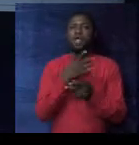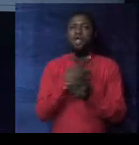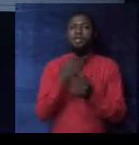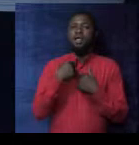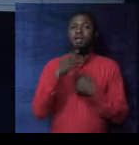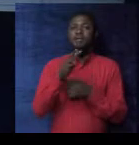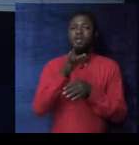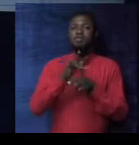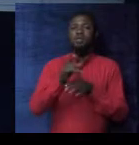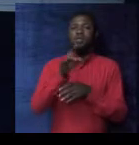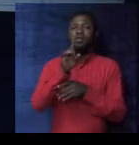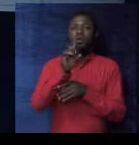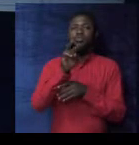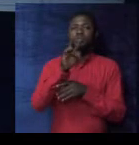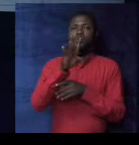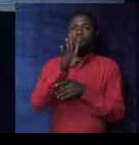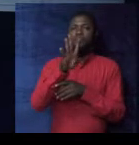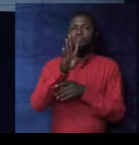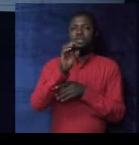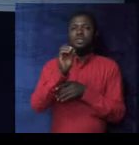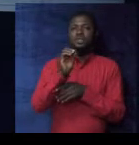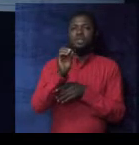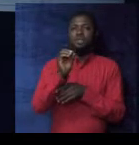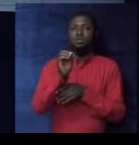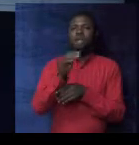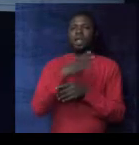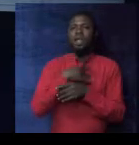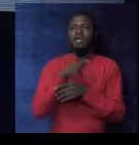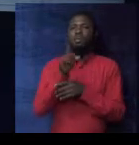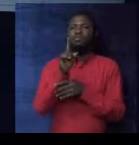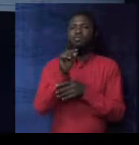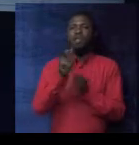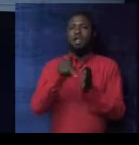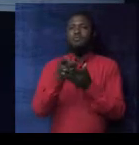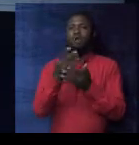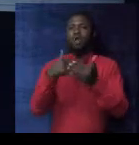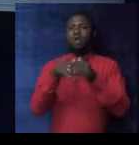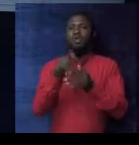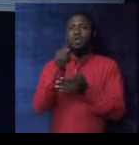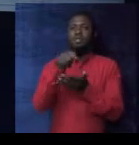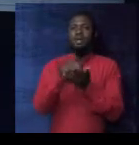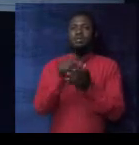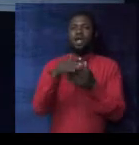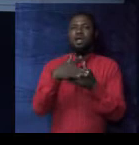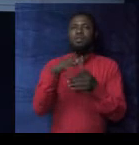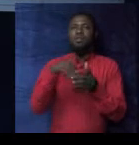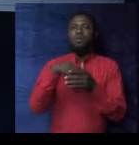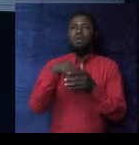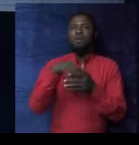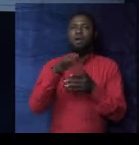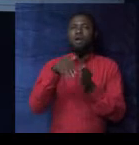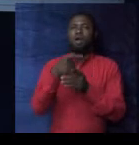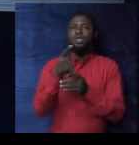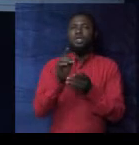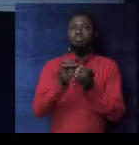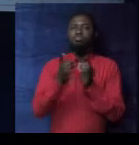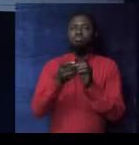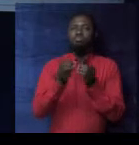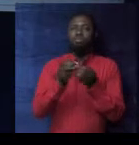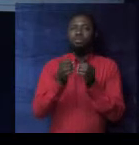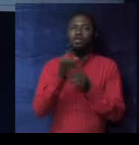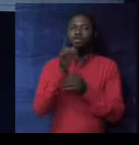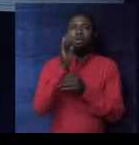then there are 4 spaces, and that means 4 zeros. 1, 2, 3, 4. And then 20 falls on the 1,000. Out of all these